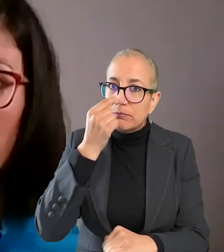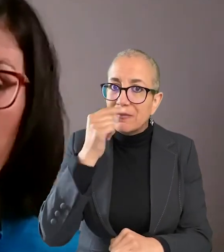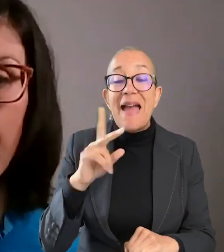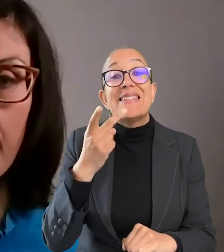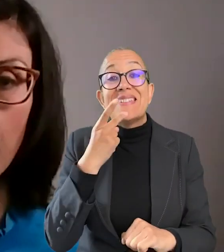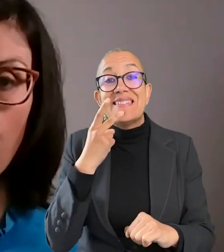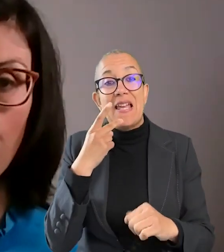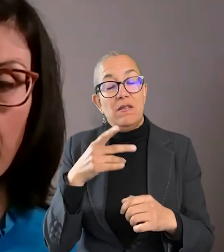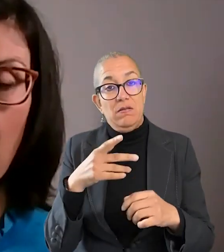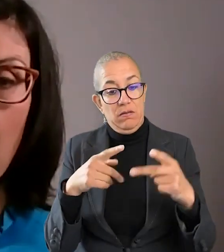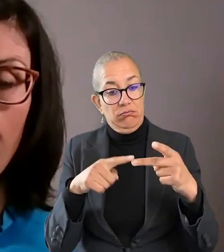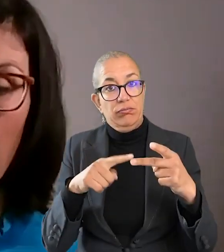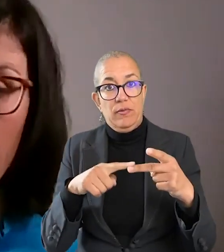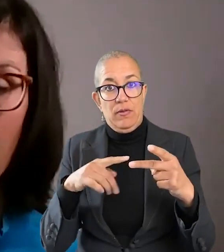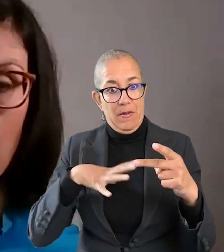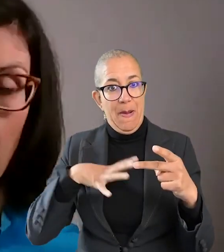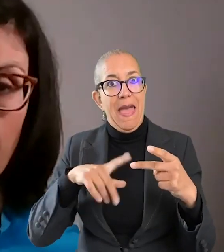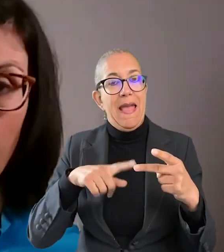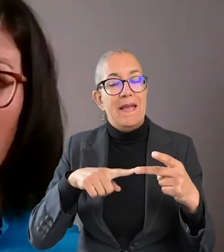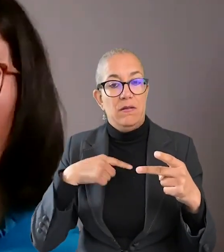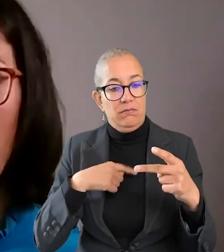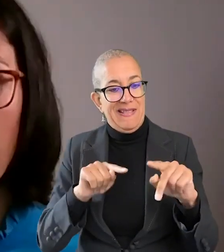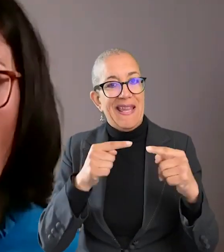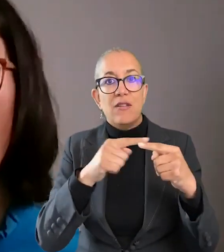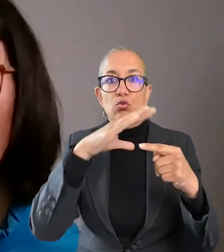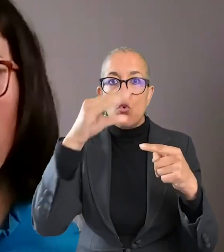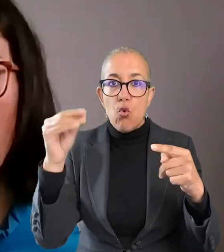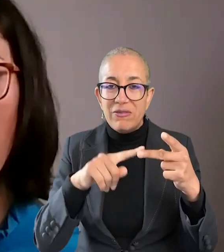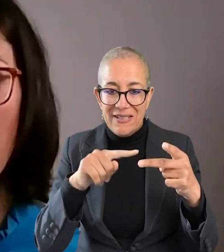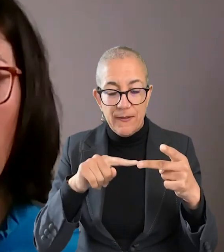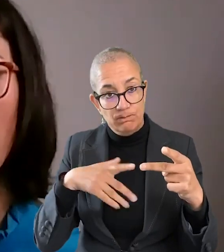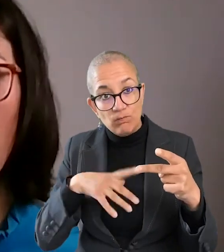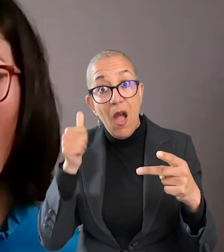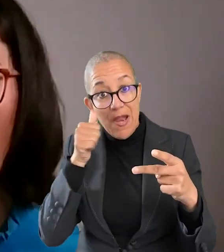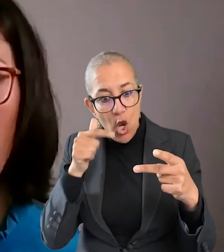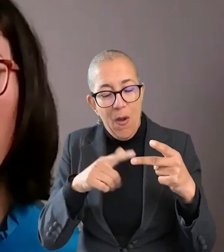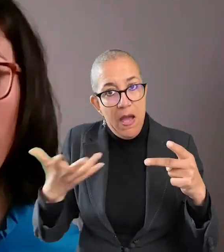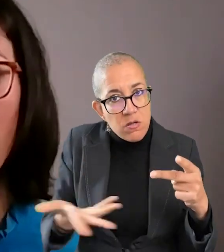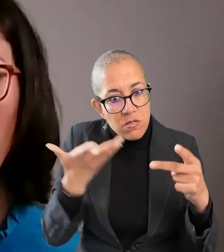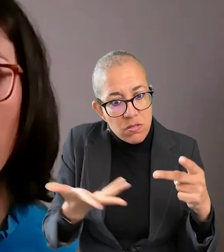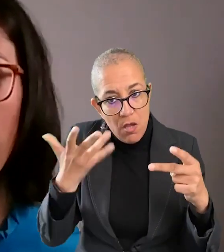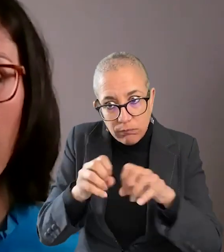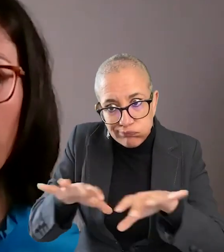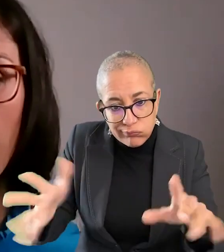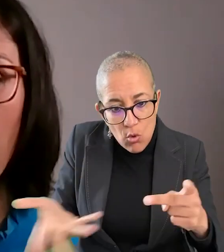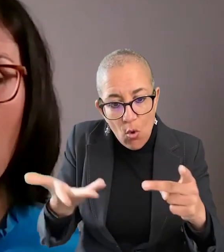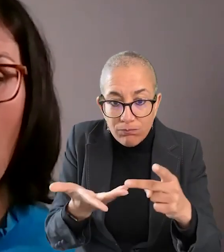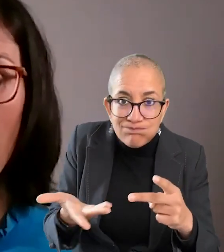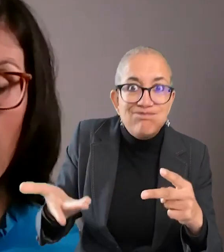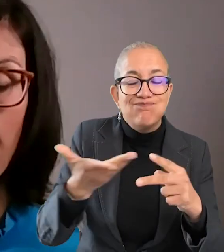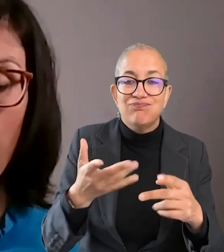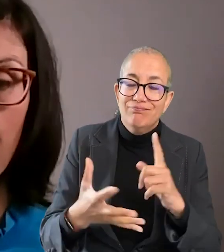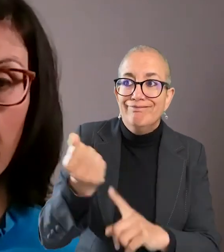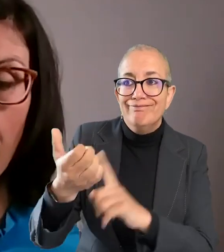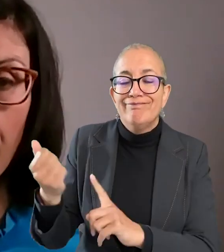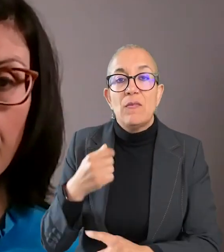contender, particularly against the Tories, that we maximise that. I know how to do that, and that's what my relentless focus is going to have to be and